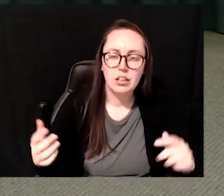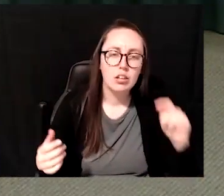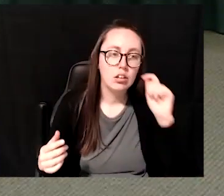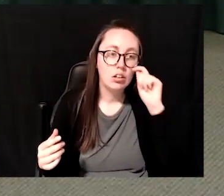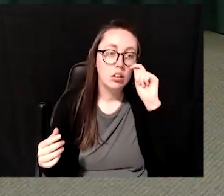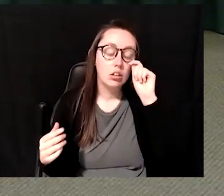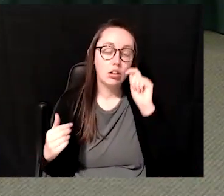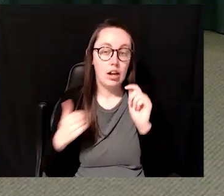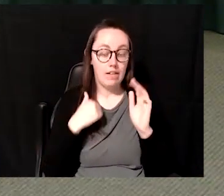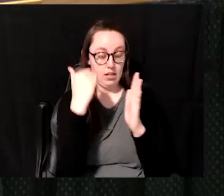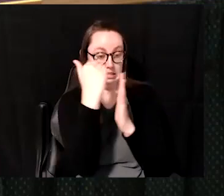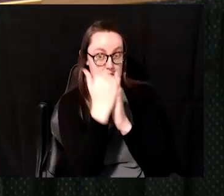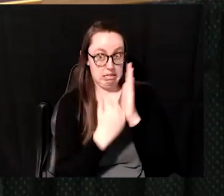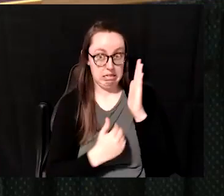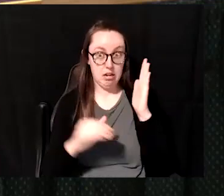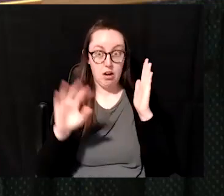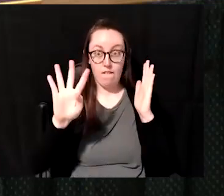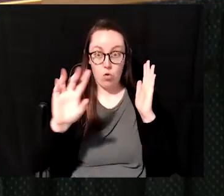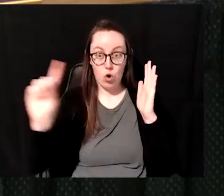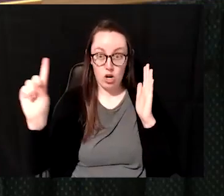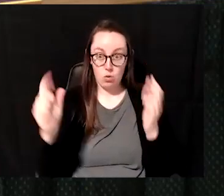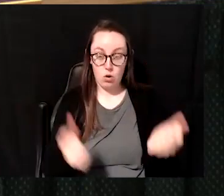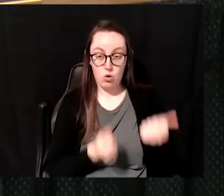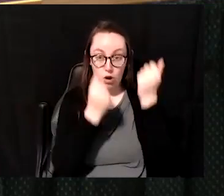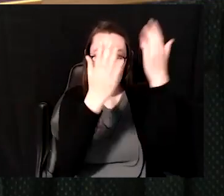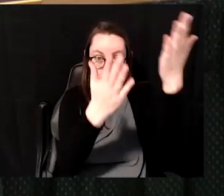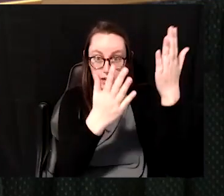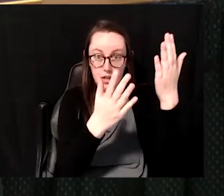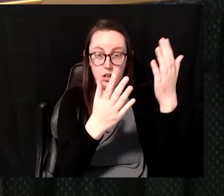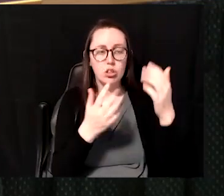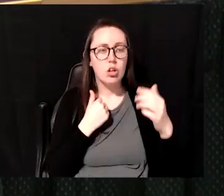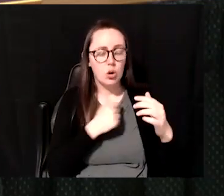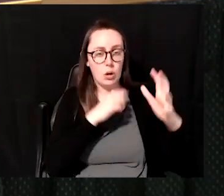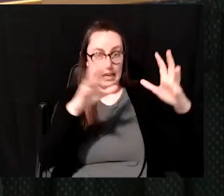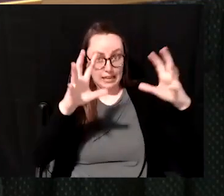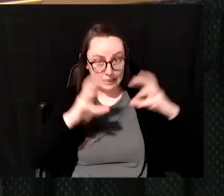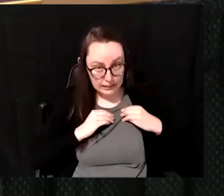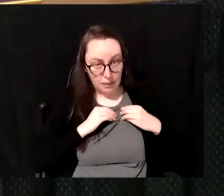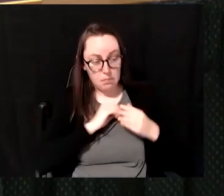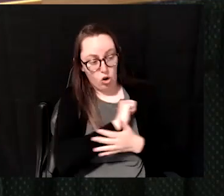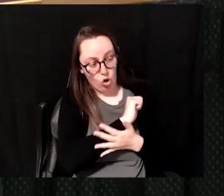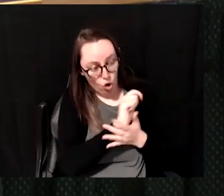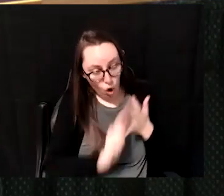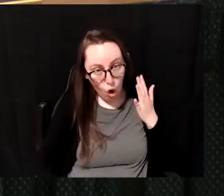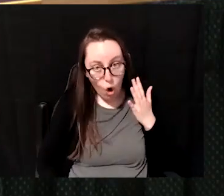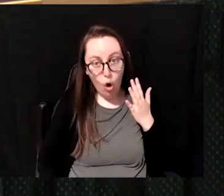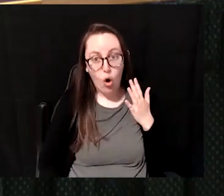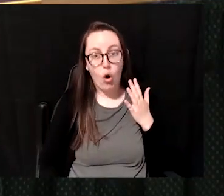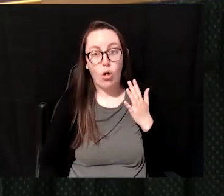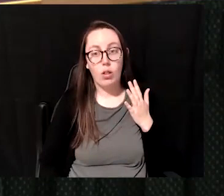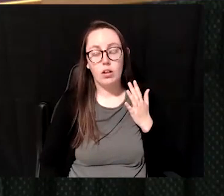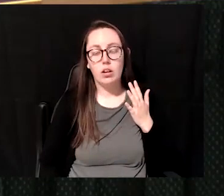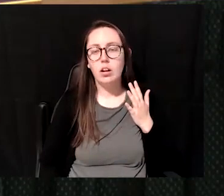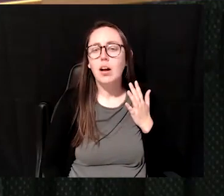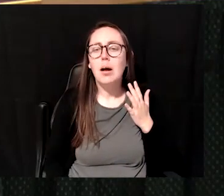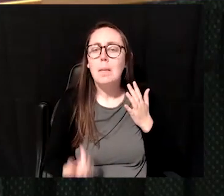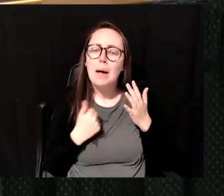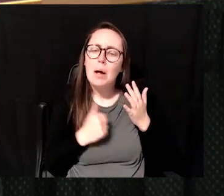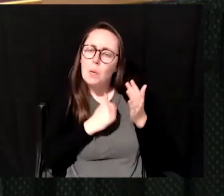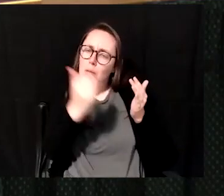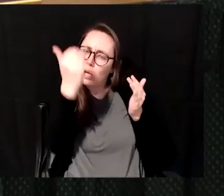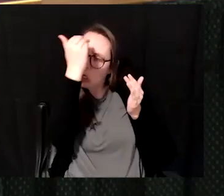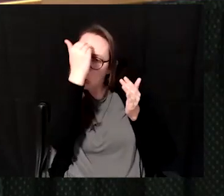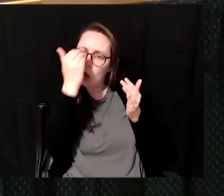recommendations in this report we accepted them all and we knew that each of us had our thoughts about some of those 41